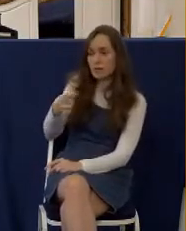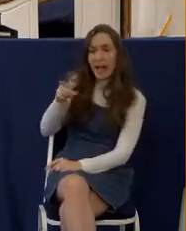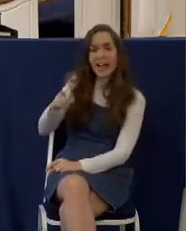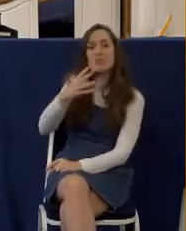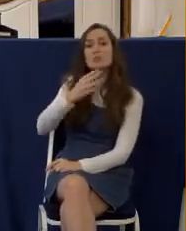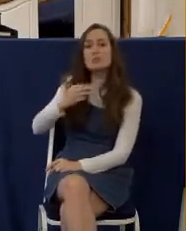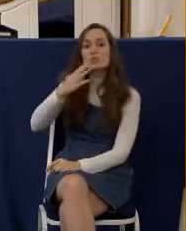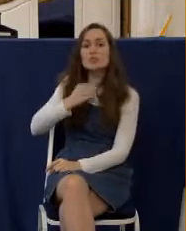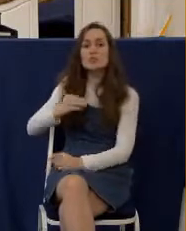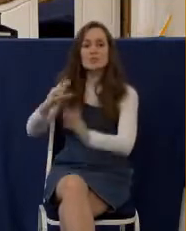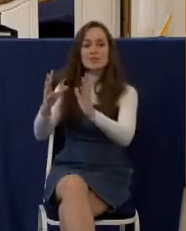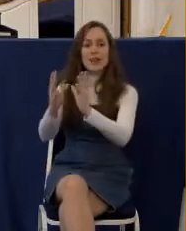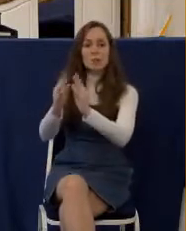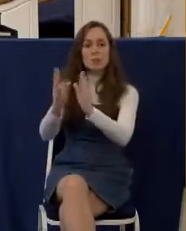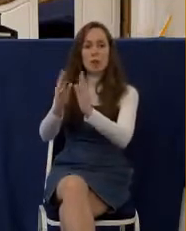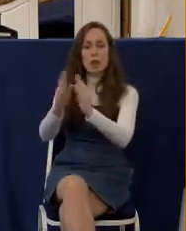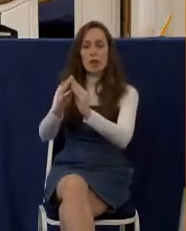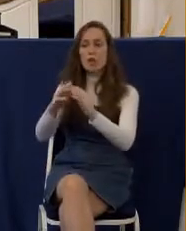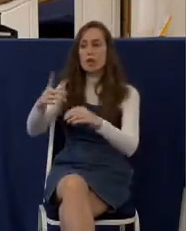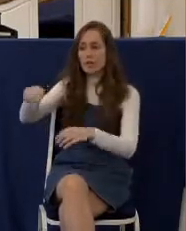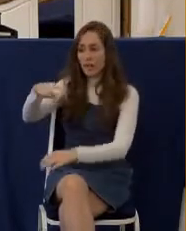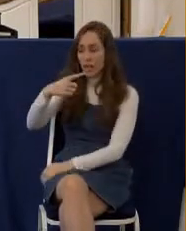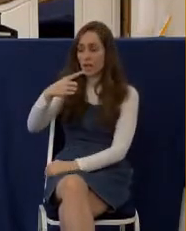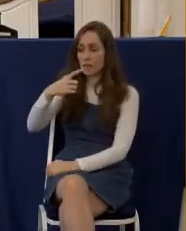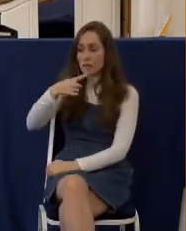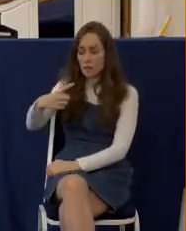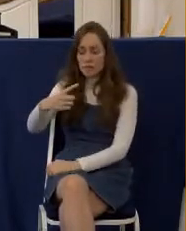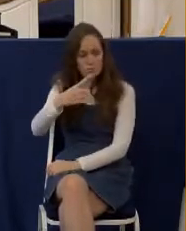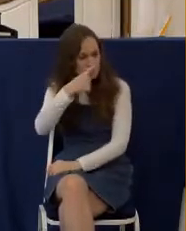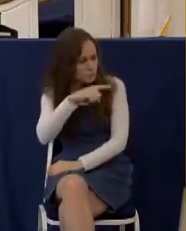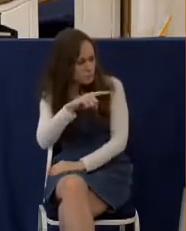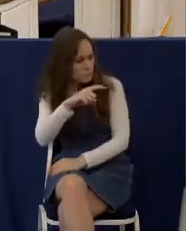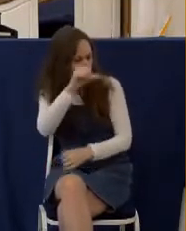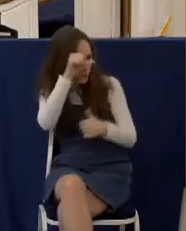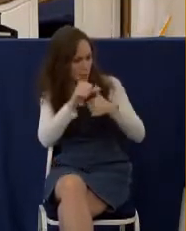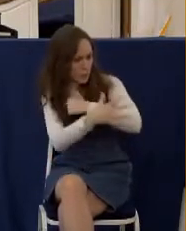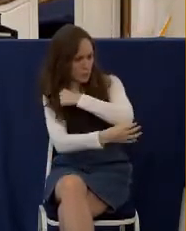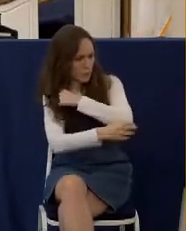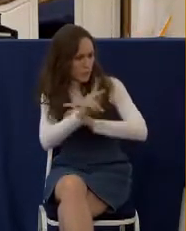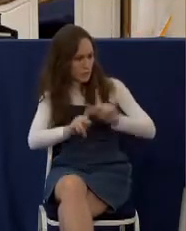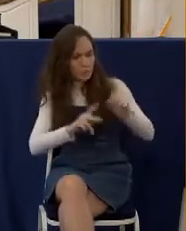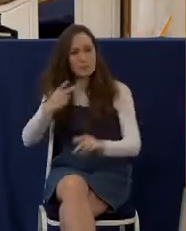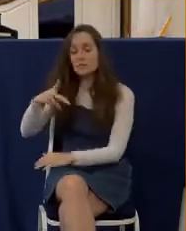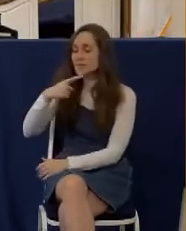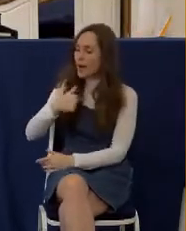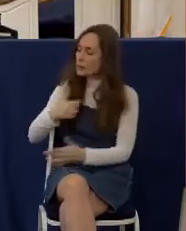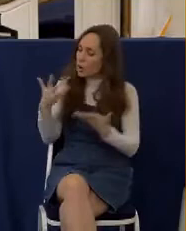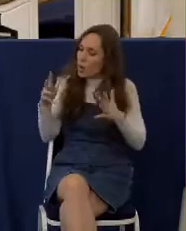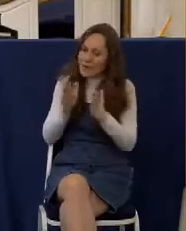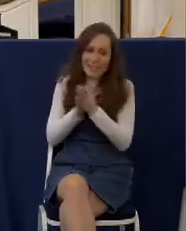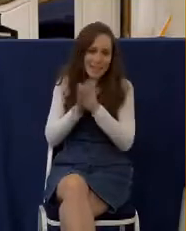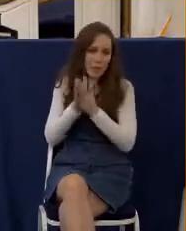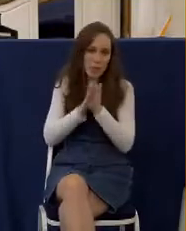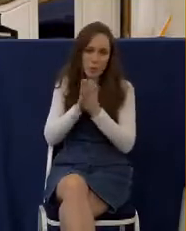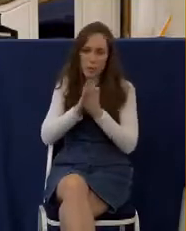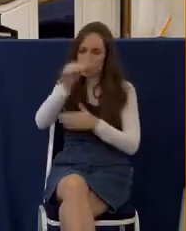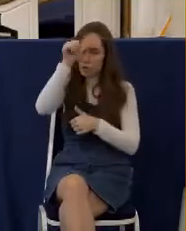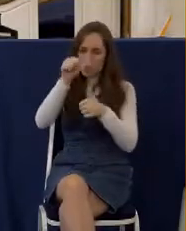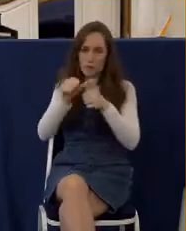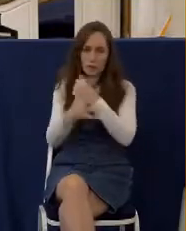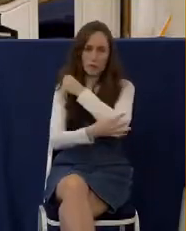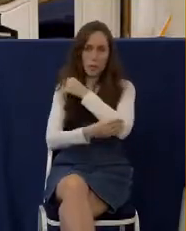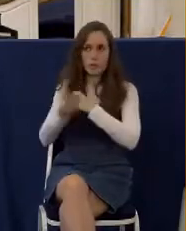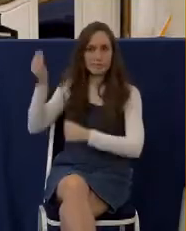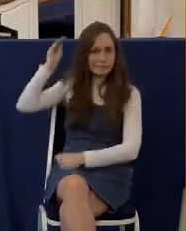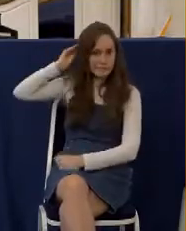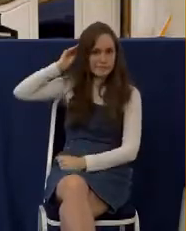Gentile churches to remember the poor here. And Paul said, I was already eager to do that very thing. And so Paul